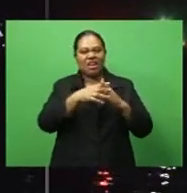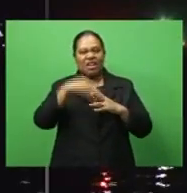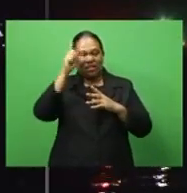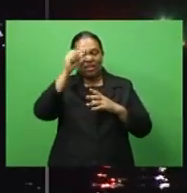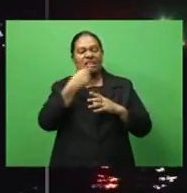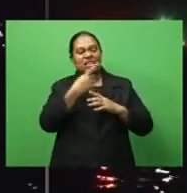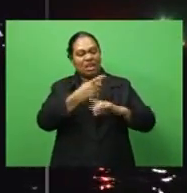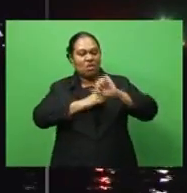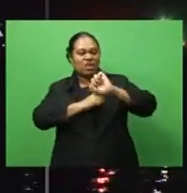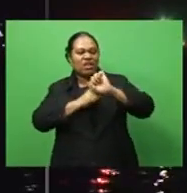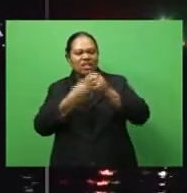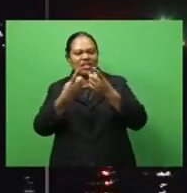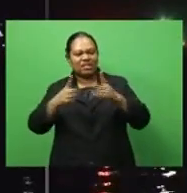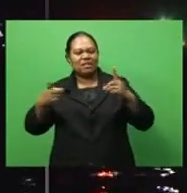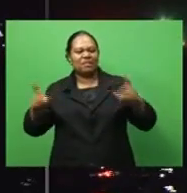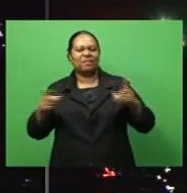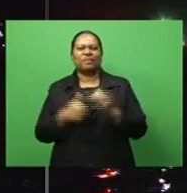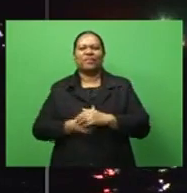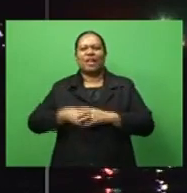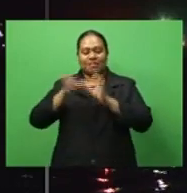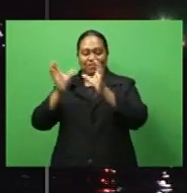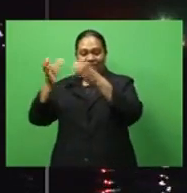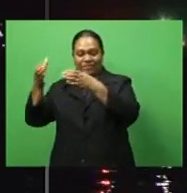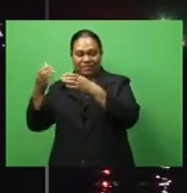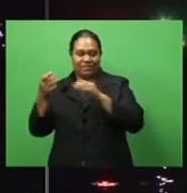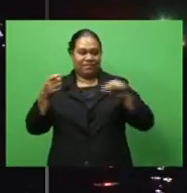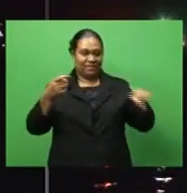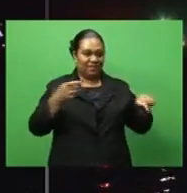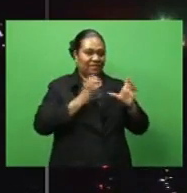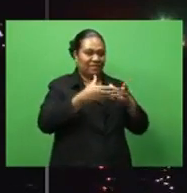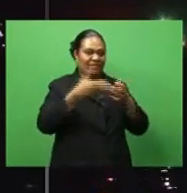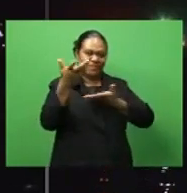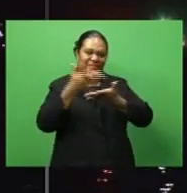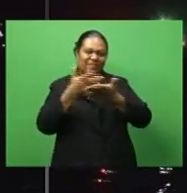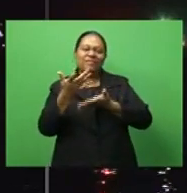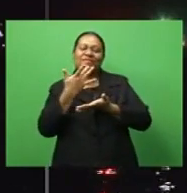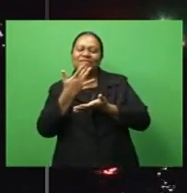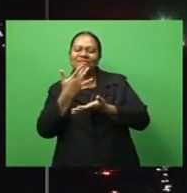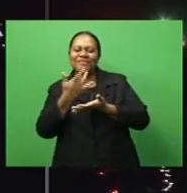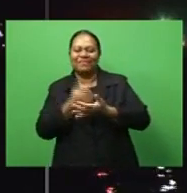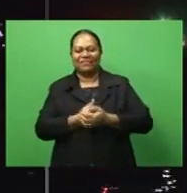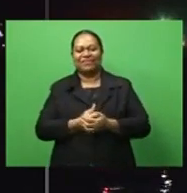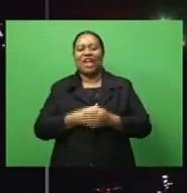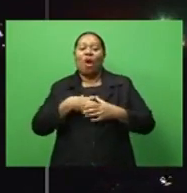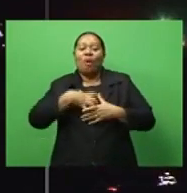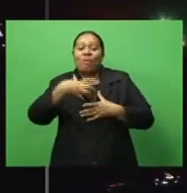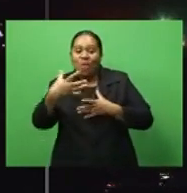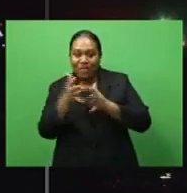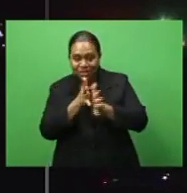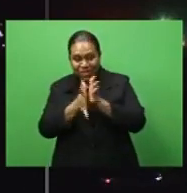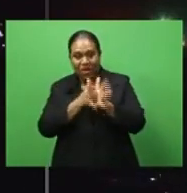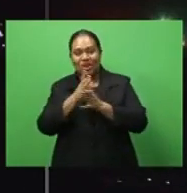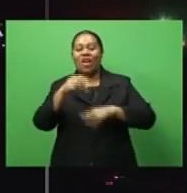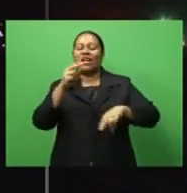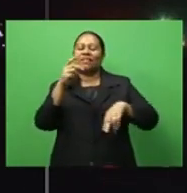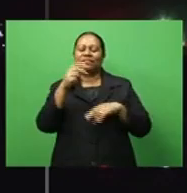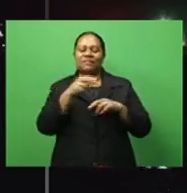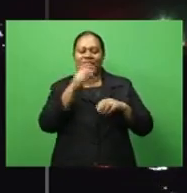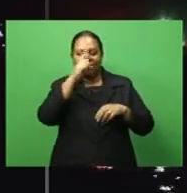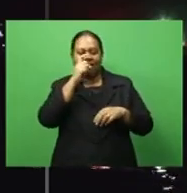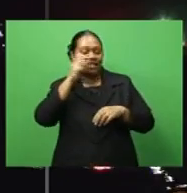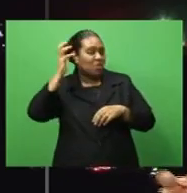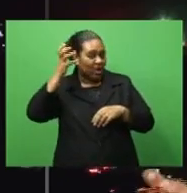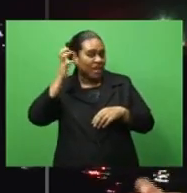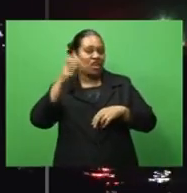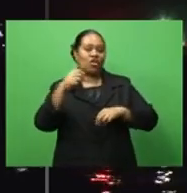protests, and investors duped by fake EIA consultants. Now for these stories and others, tune in daily to our sister radio station Gold